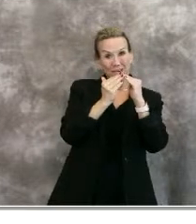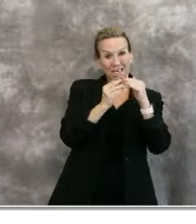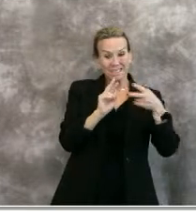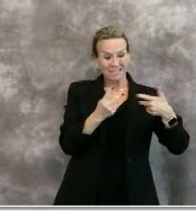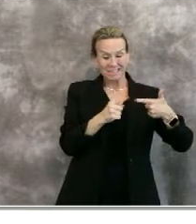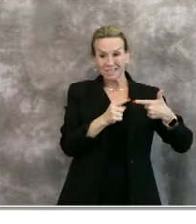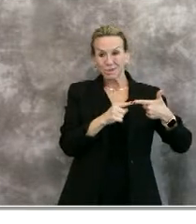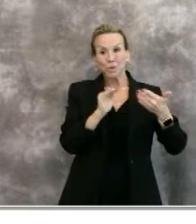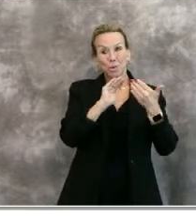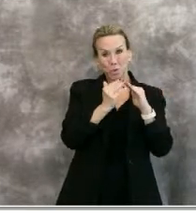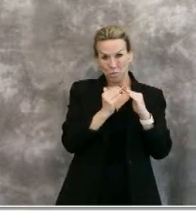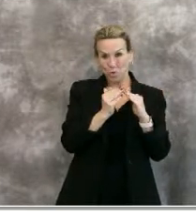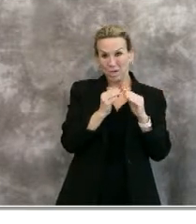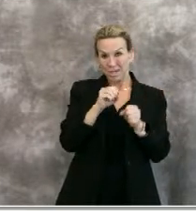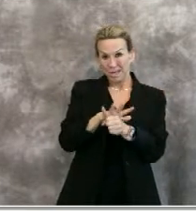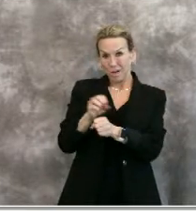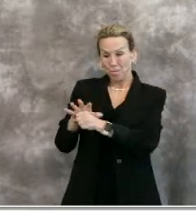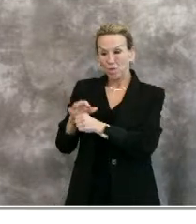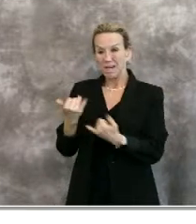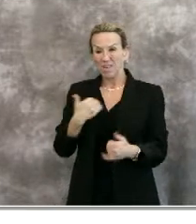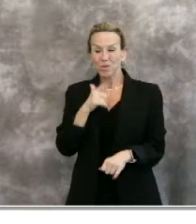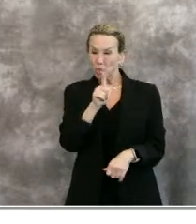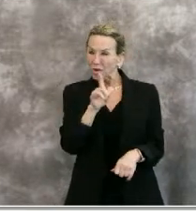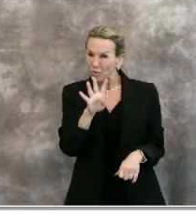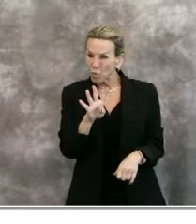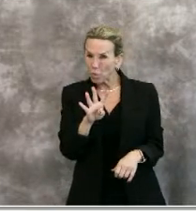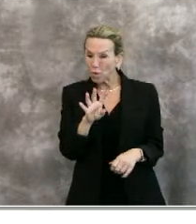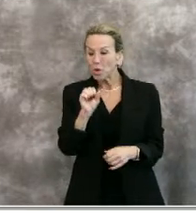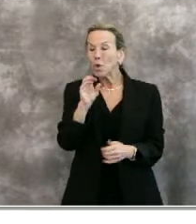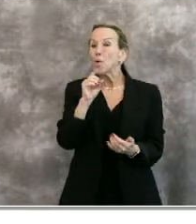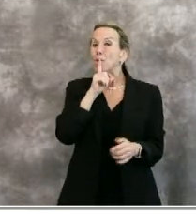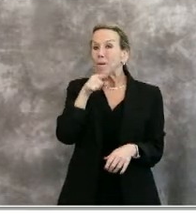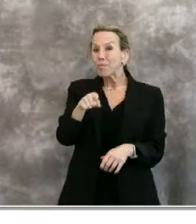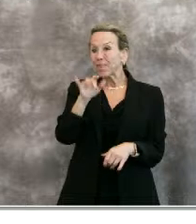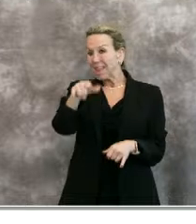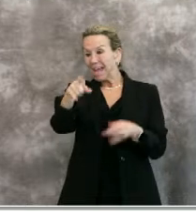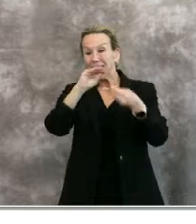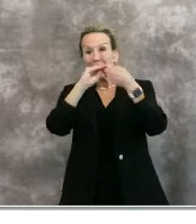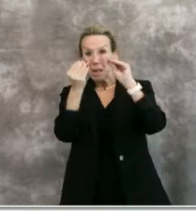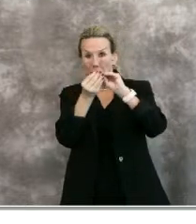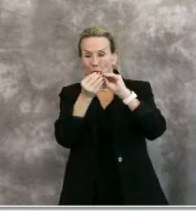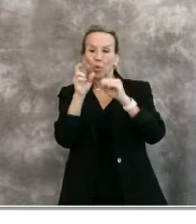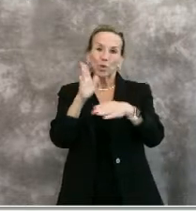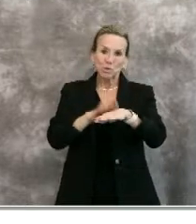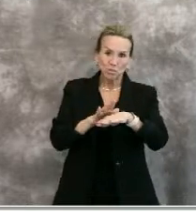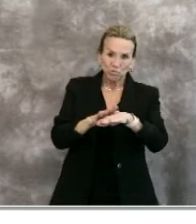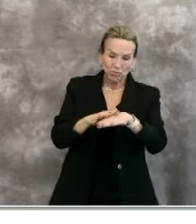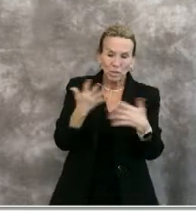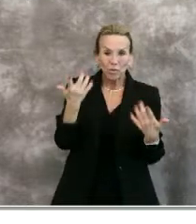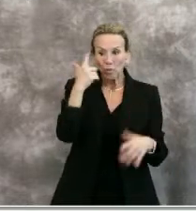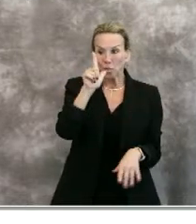currently 24 as of today, and this metric, or trigger rather,